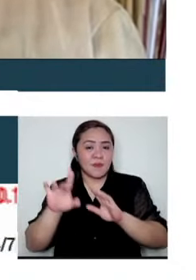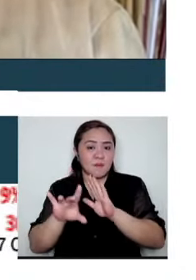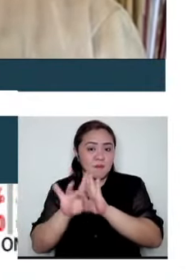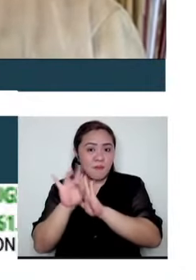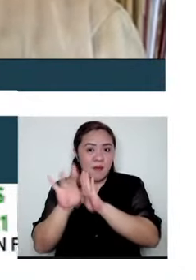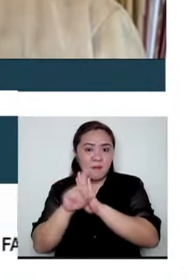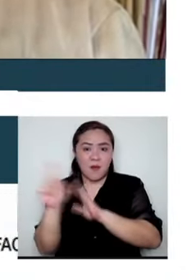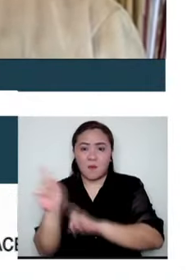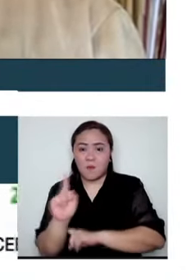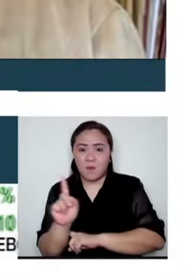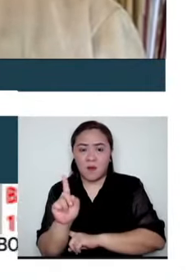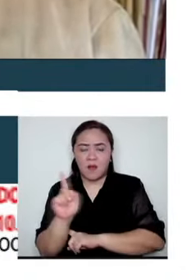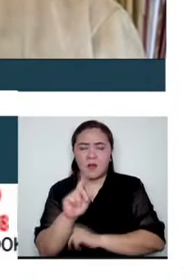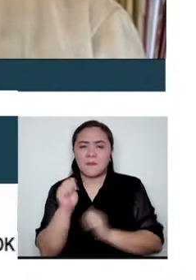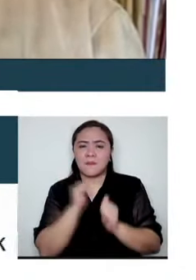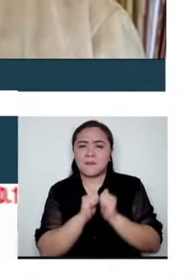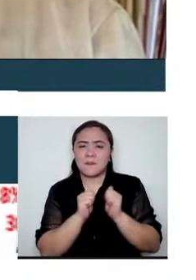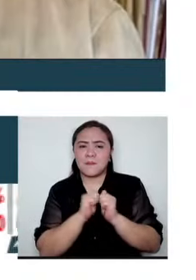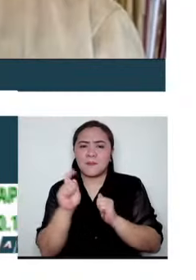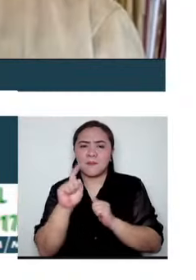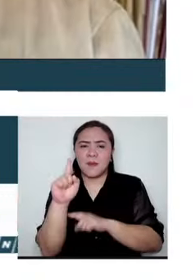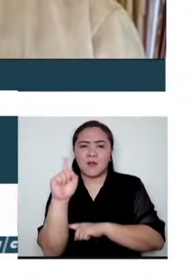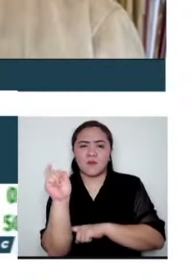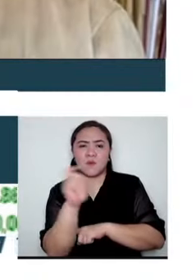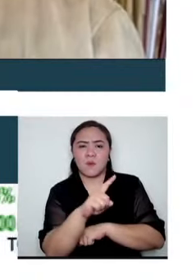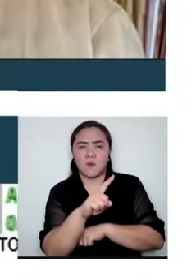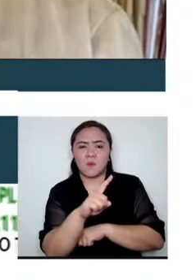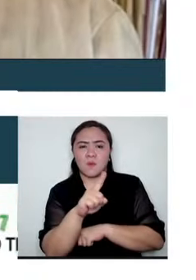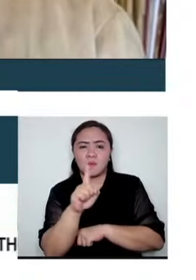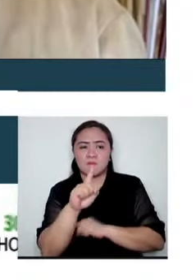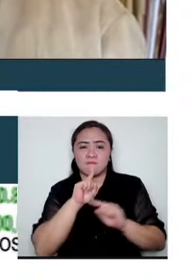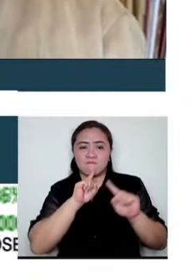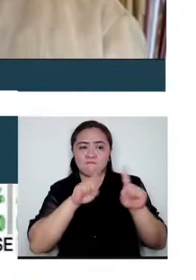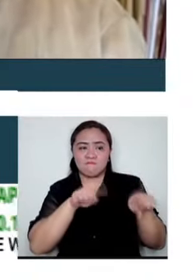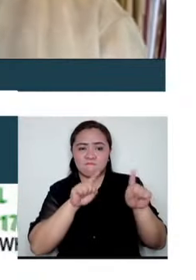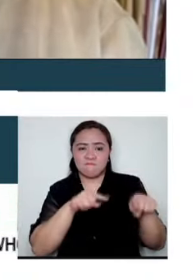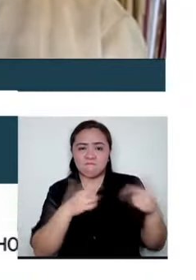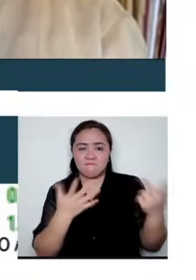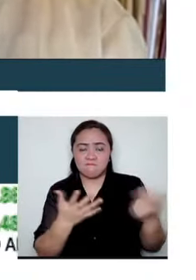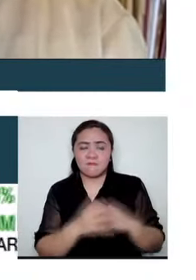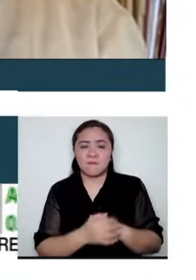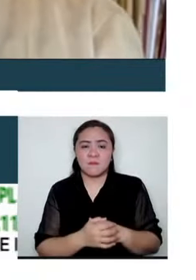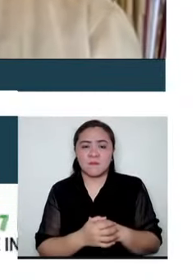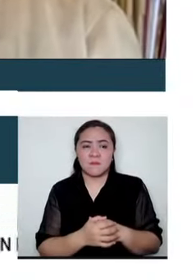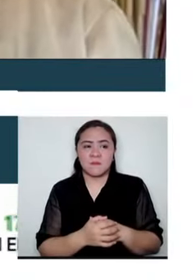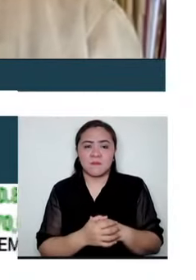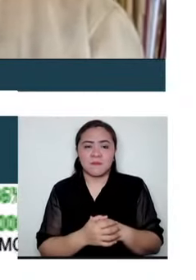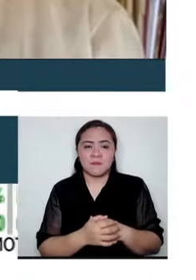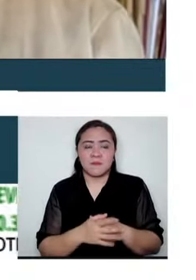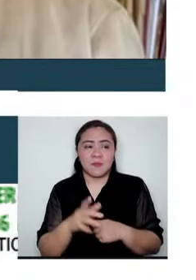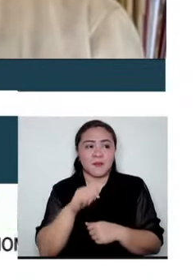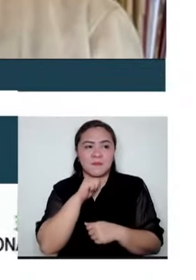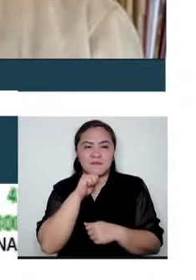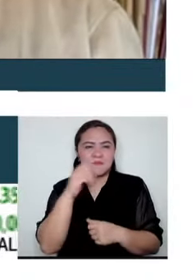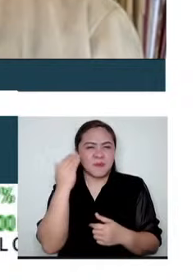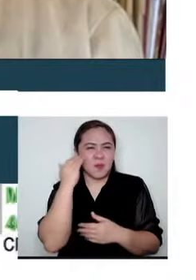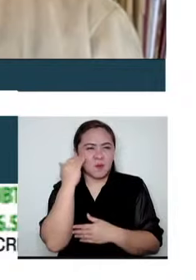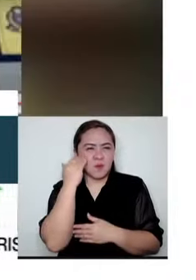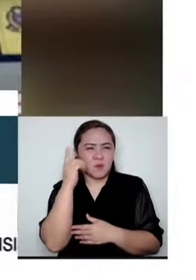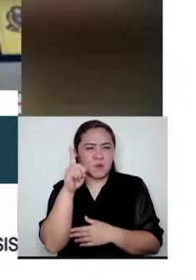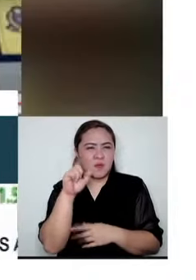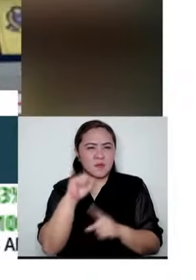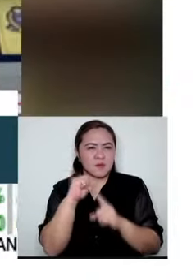investigation, what are the questions you think that should be answered? I'm not so familiar with the exact